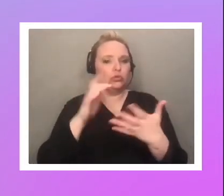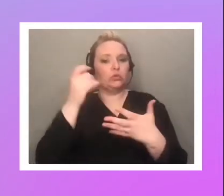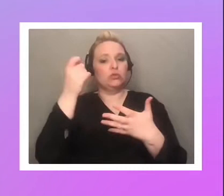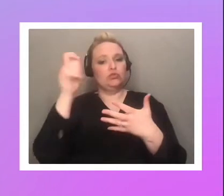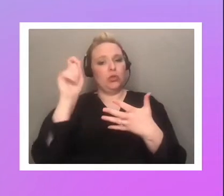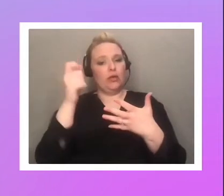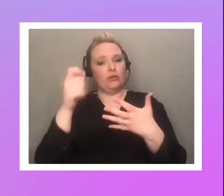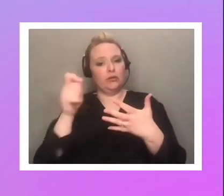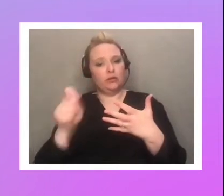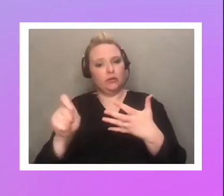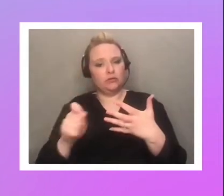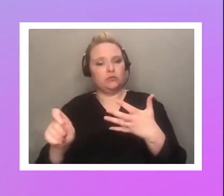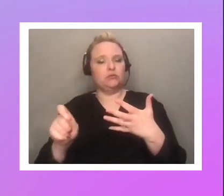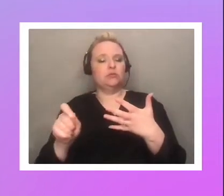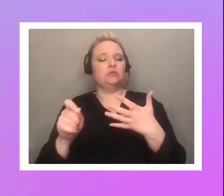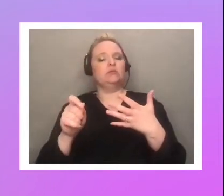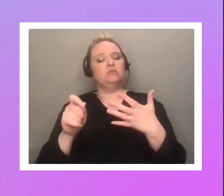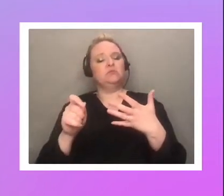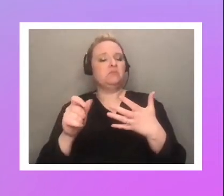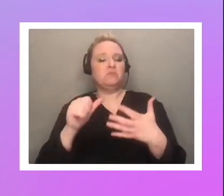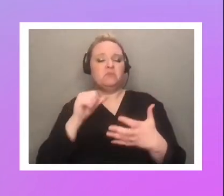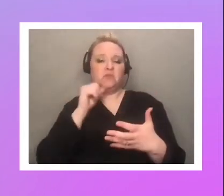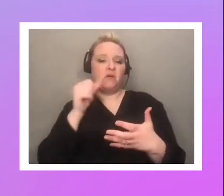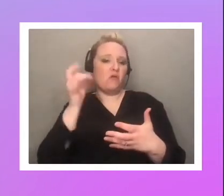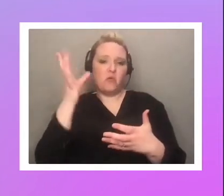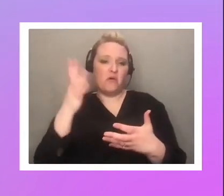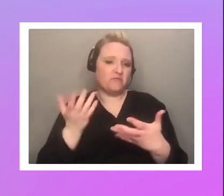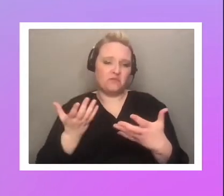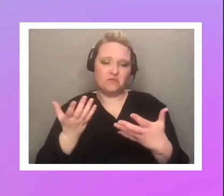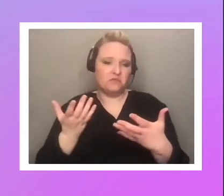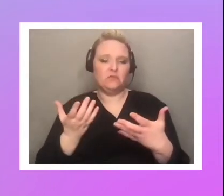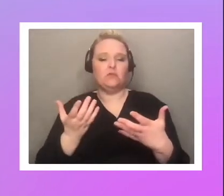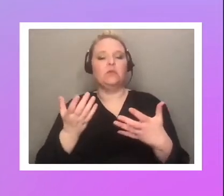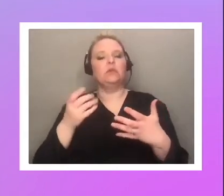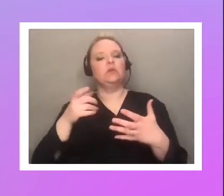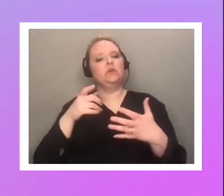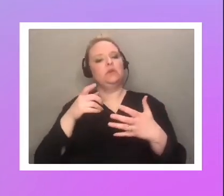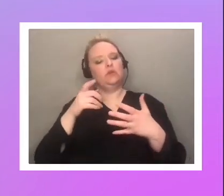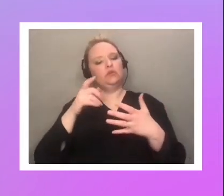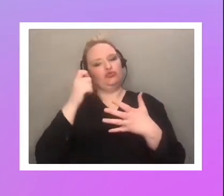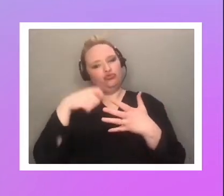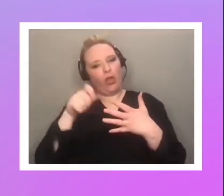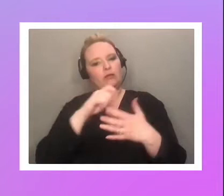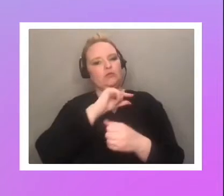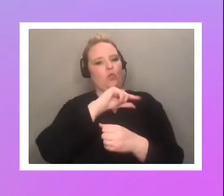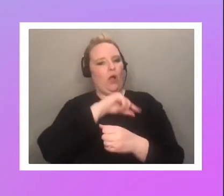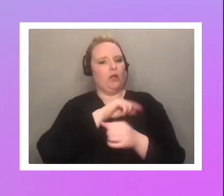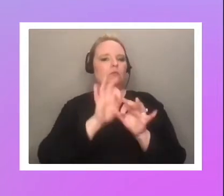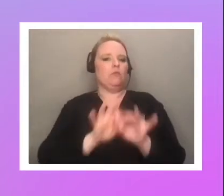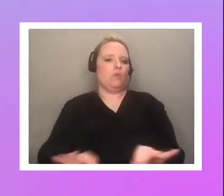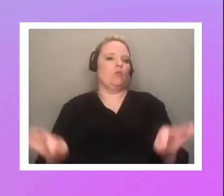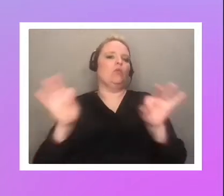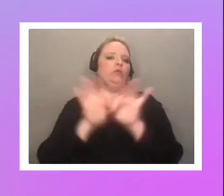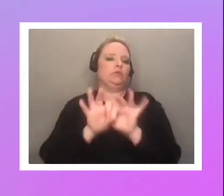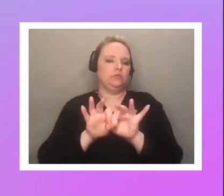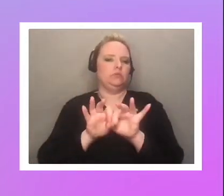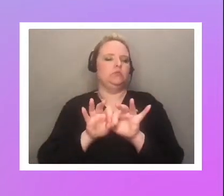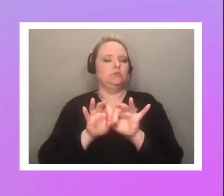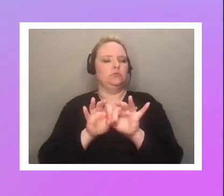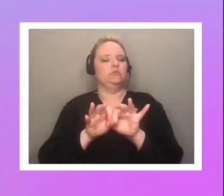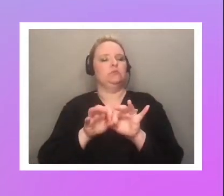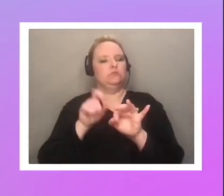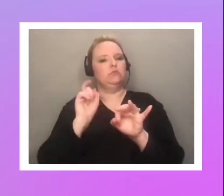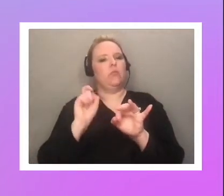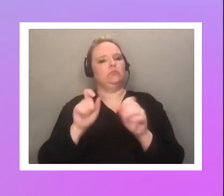checklists are not inherently a bad thing if you are making sure that the quality is good